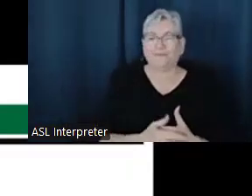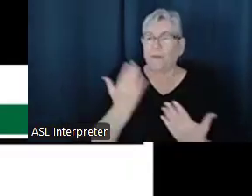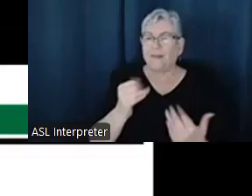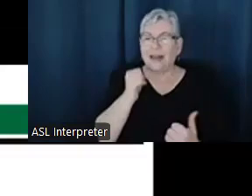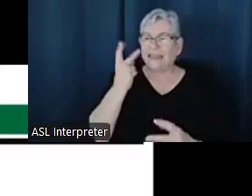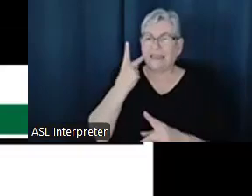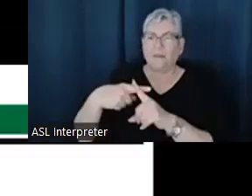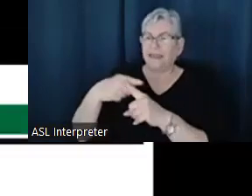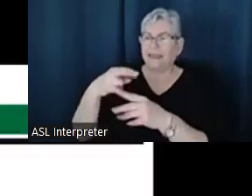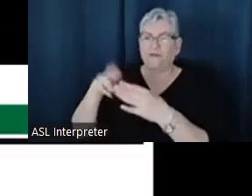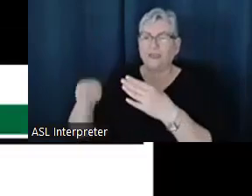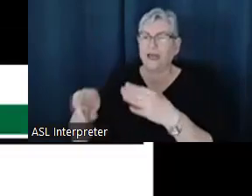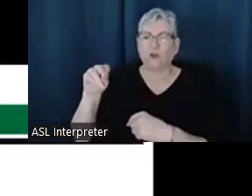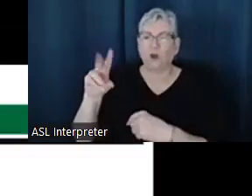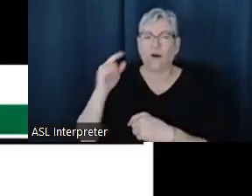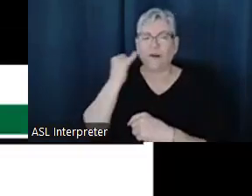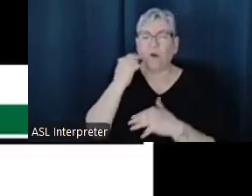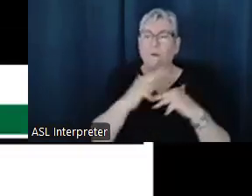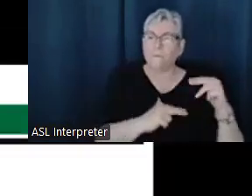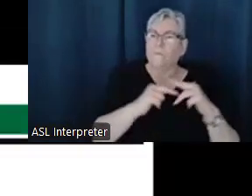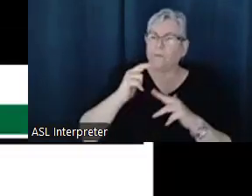as we could if we build the skills first.